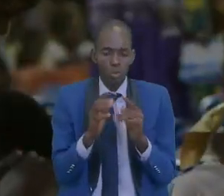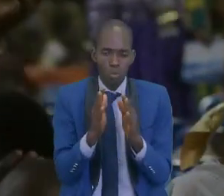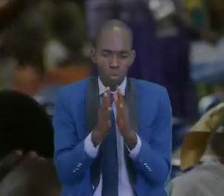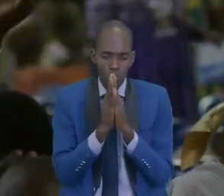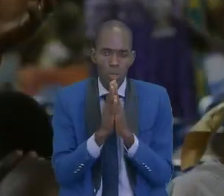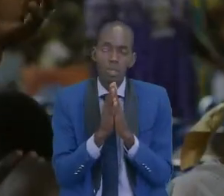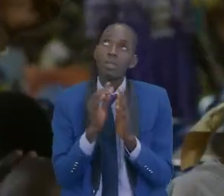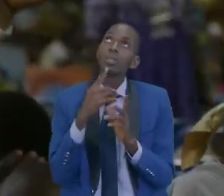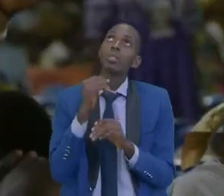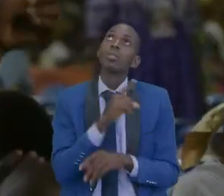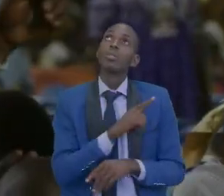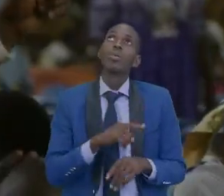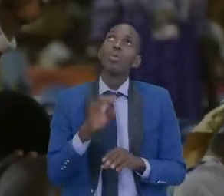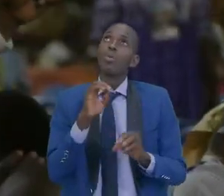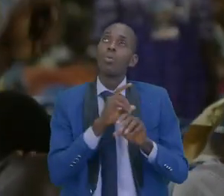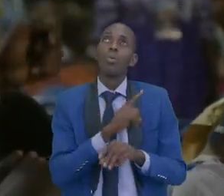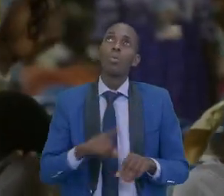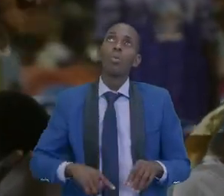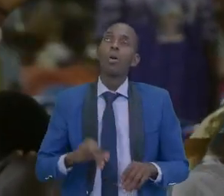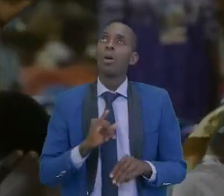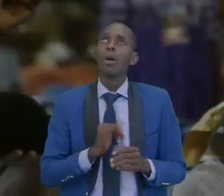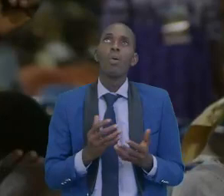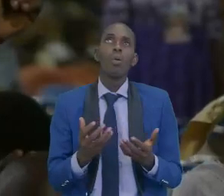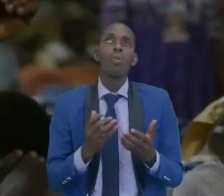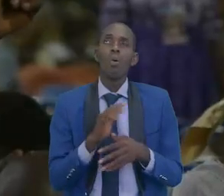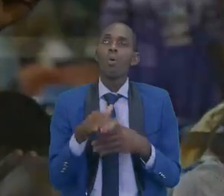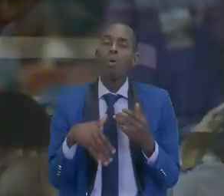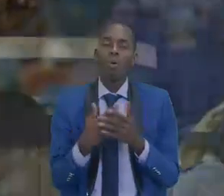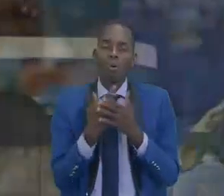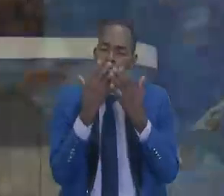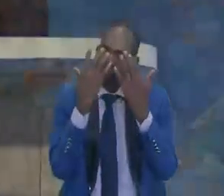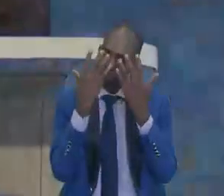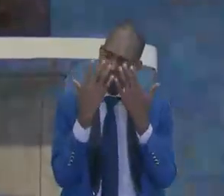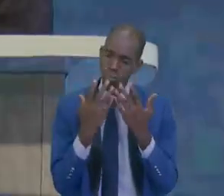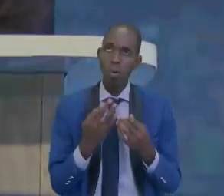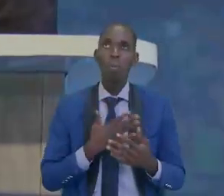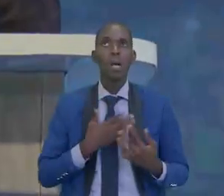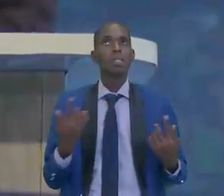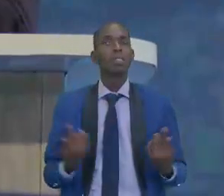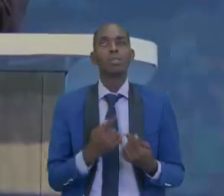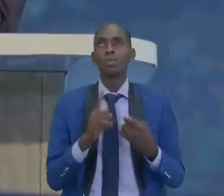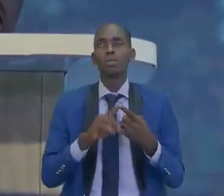oh Lord, I want all the sorrow of my sin to vanish away.